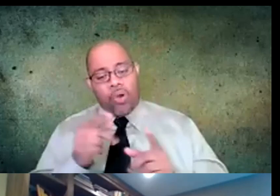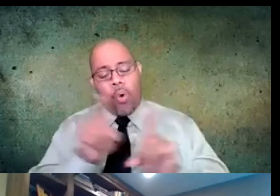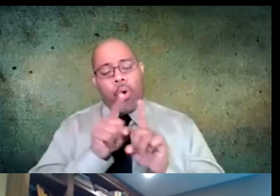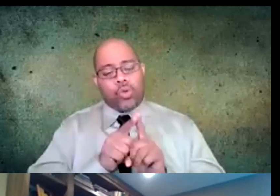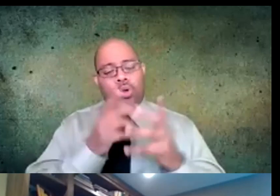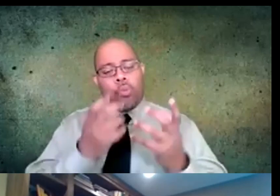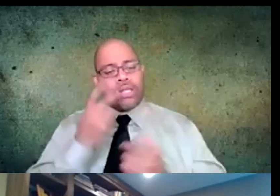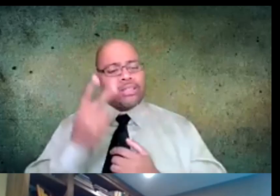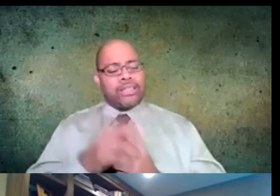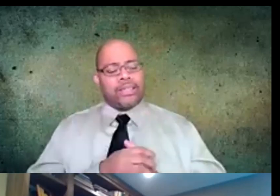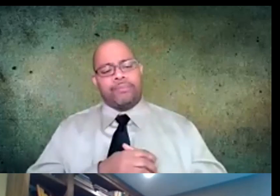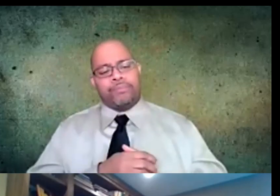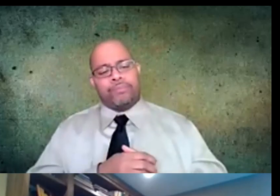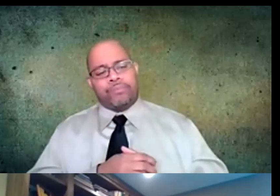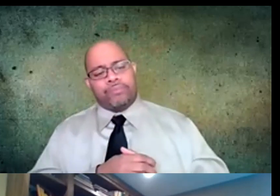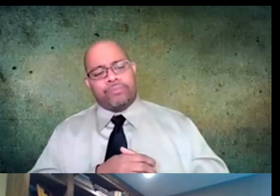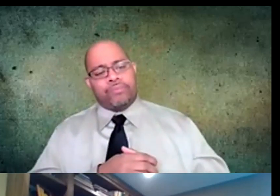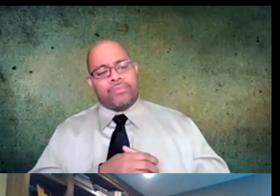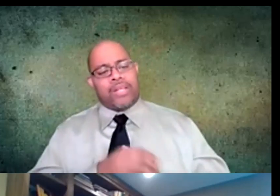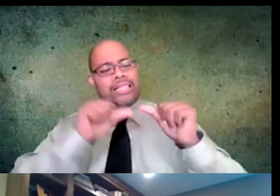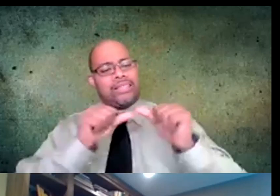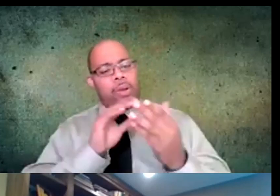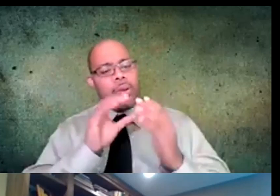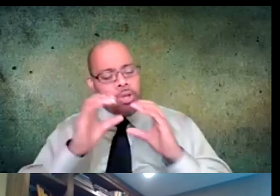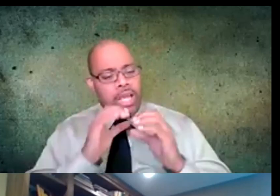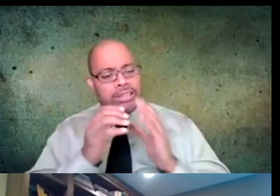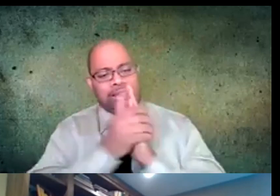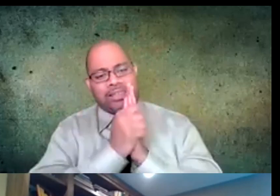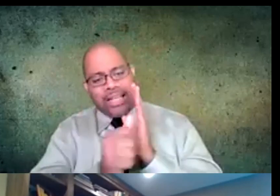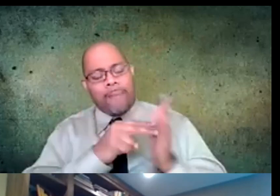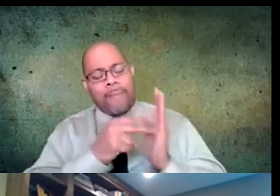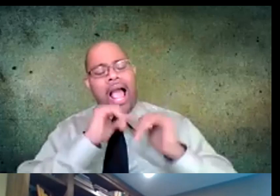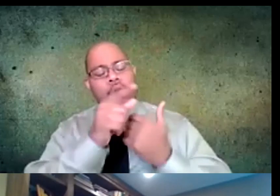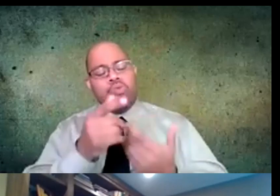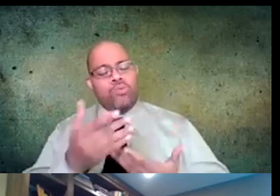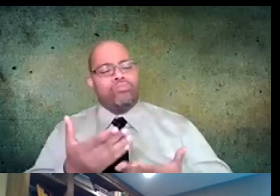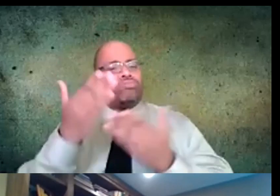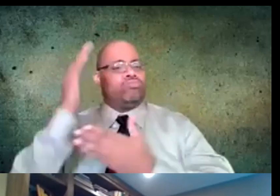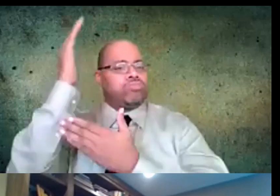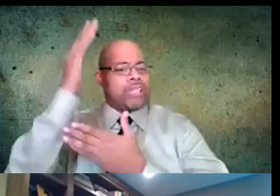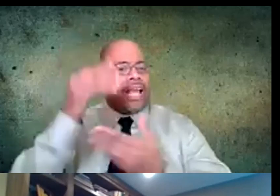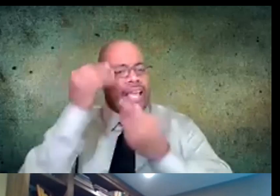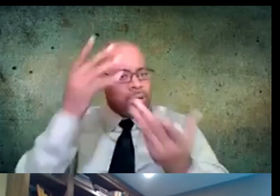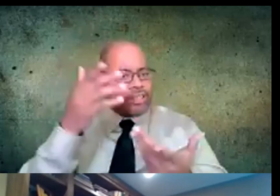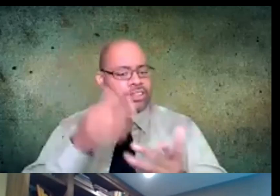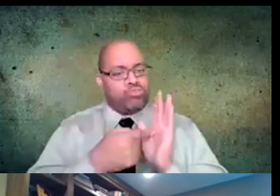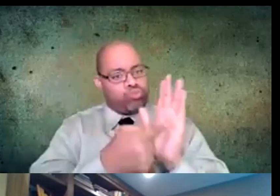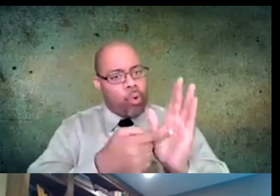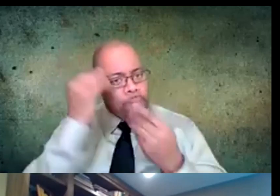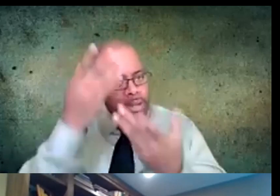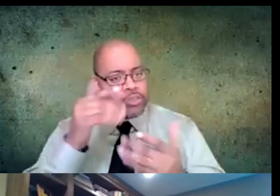to see, you know, your scientific communication skill, meaning how do you present data? Do you